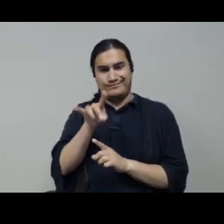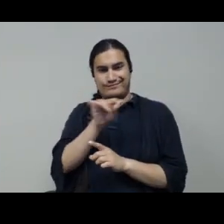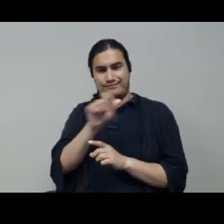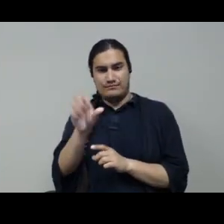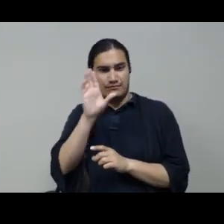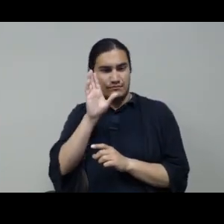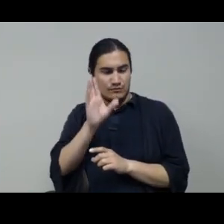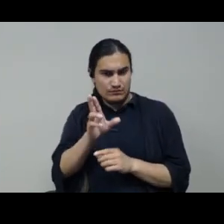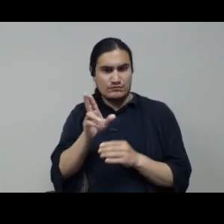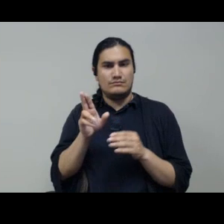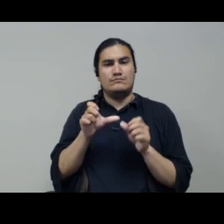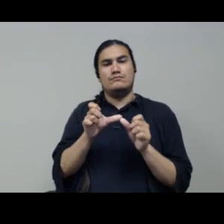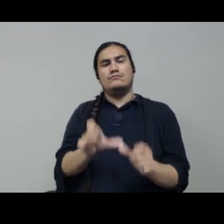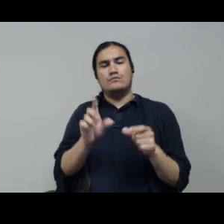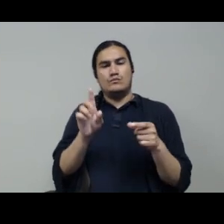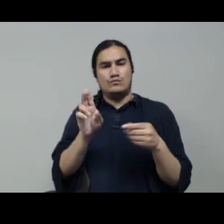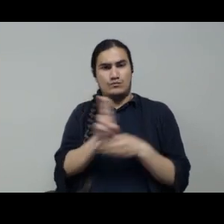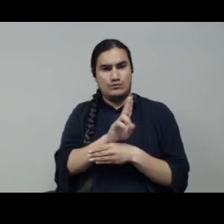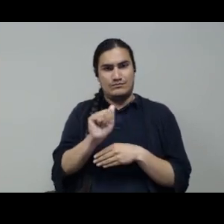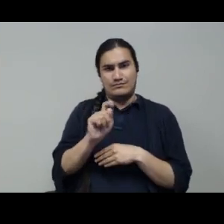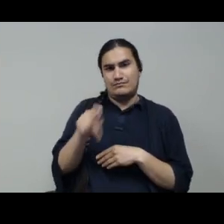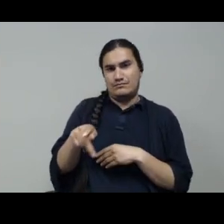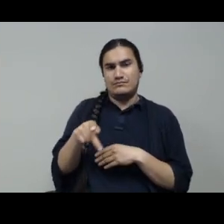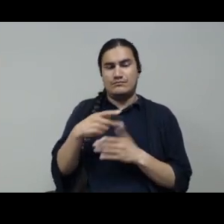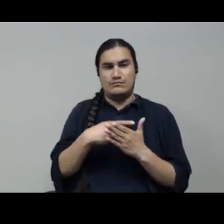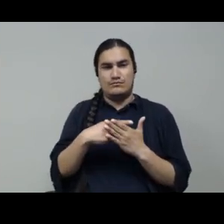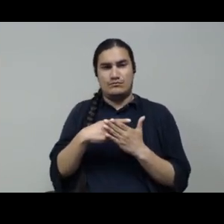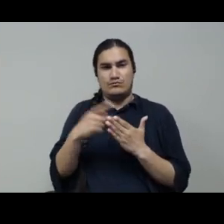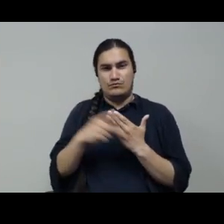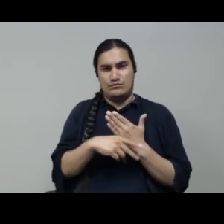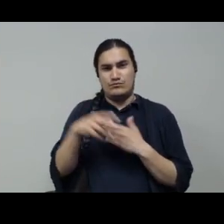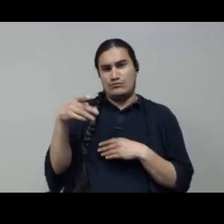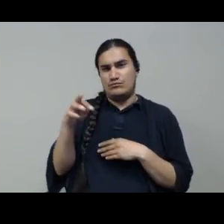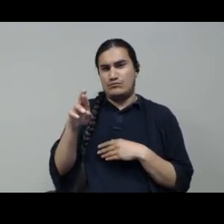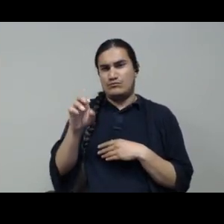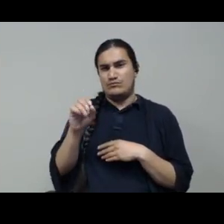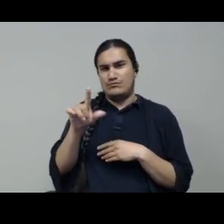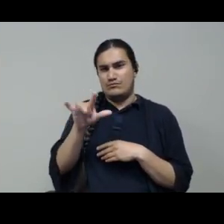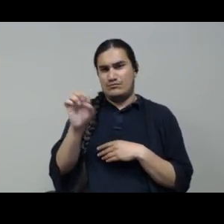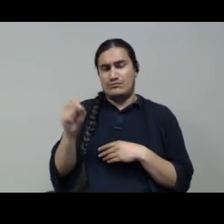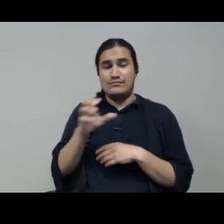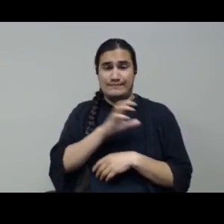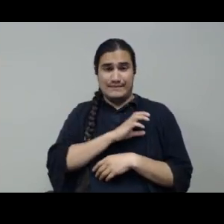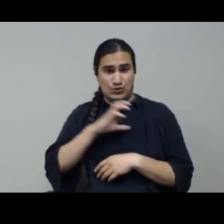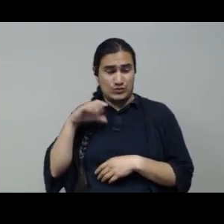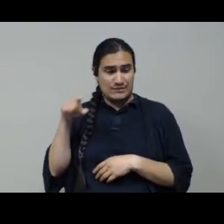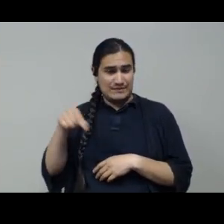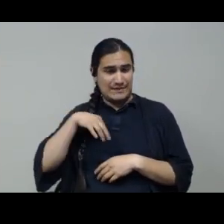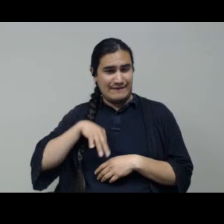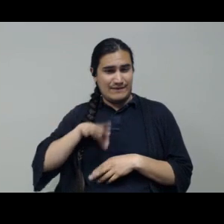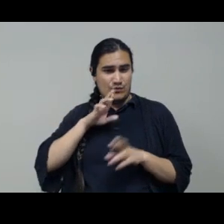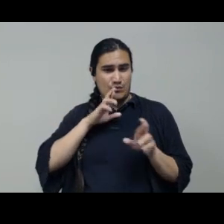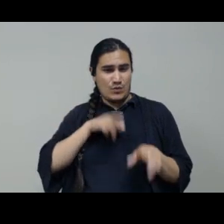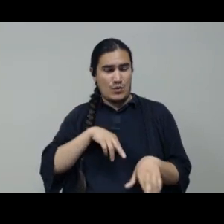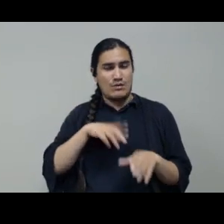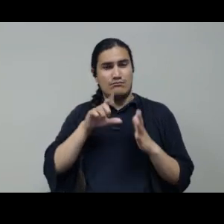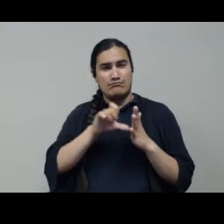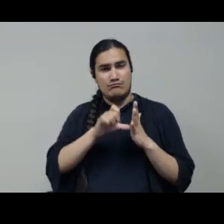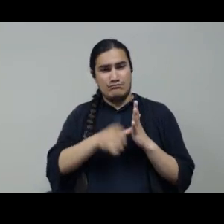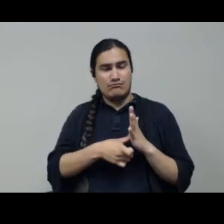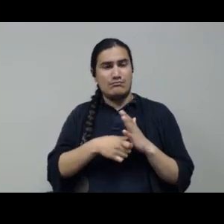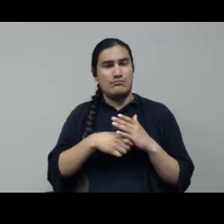will continue creating the ATP project profiles. Commissioners, this benefit report outlines